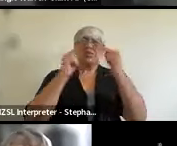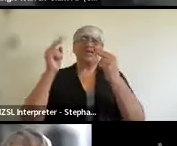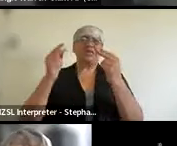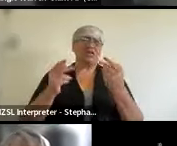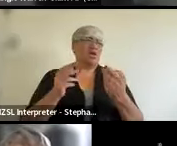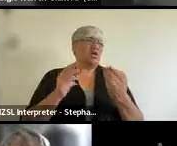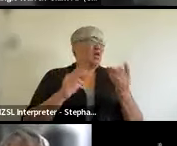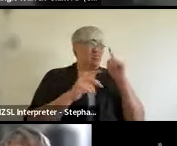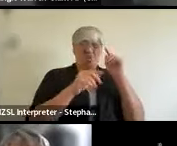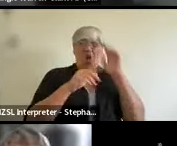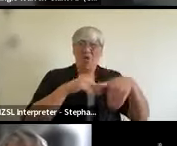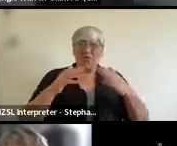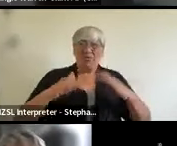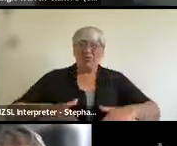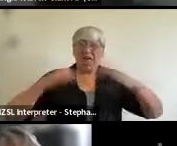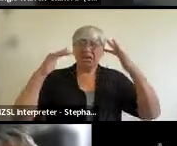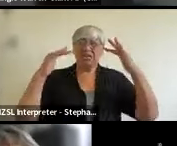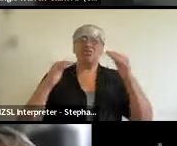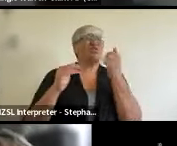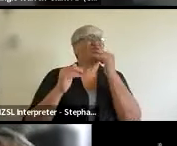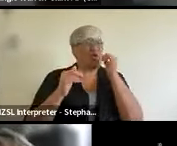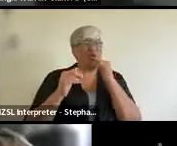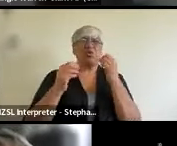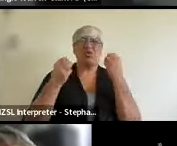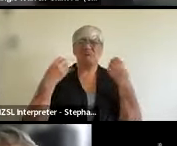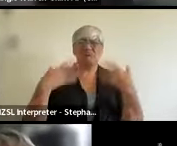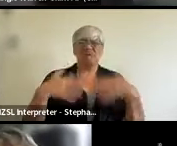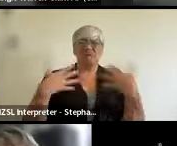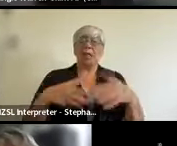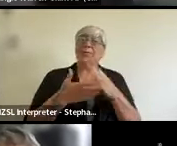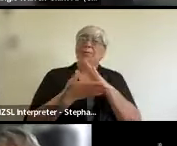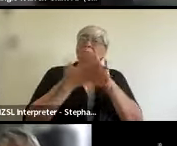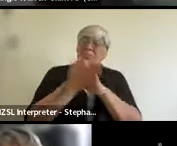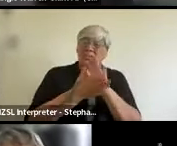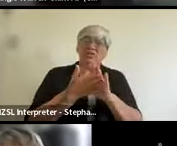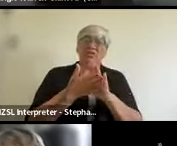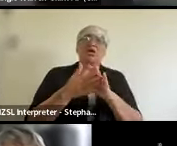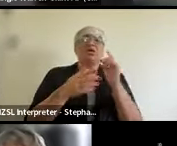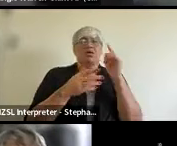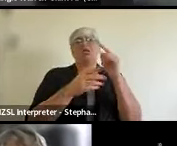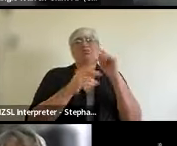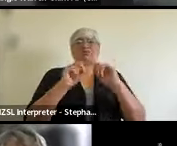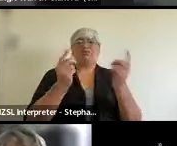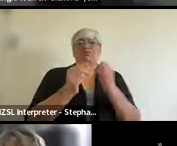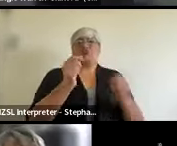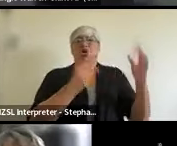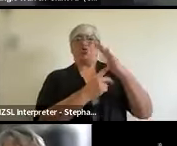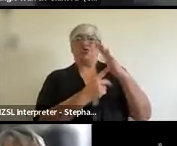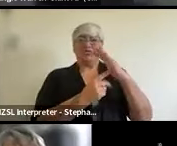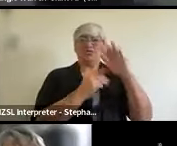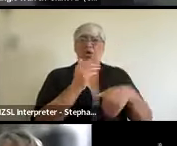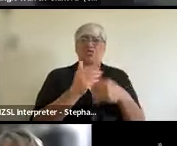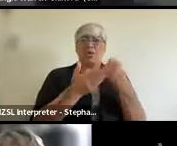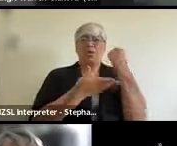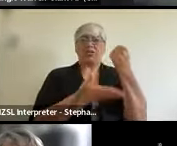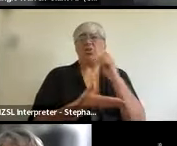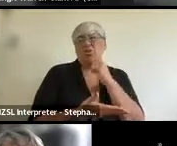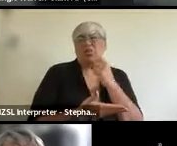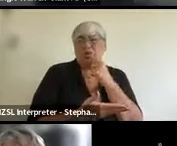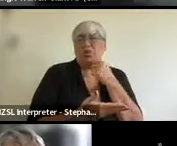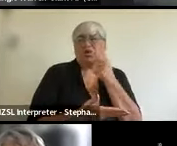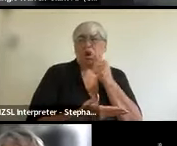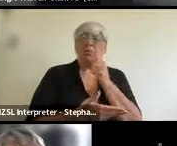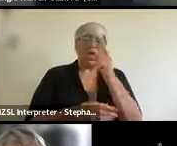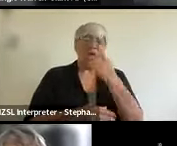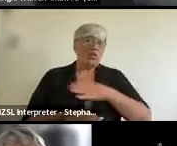events, which will cause reprioritization of budgets. So I have a question